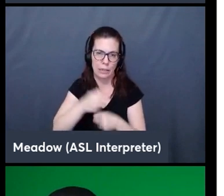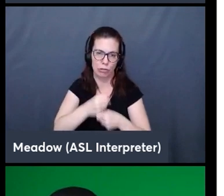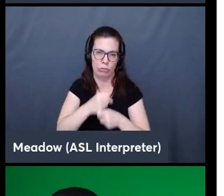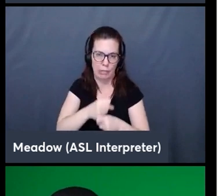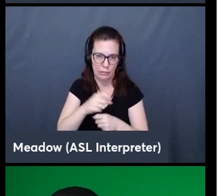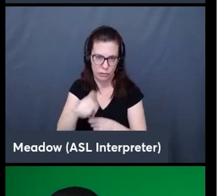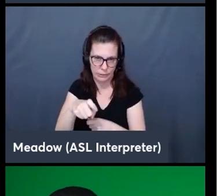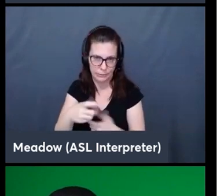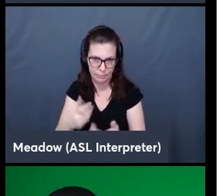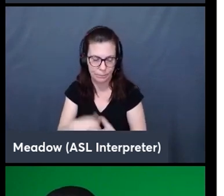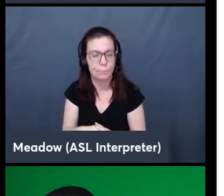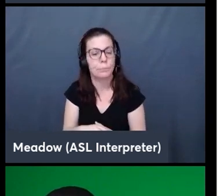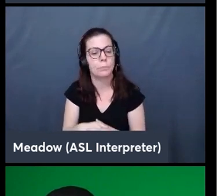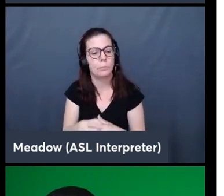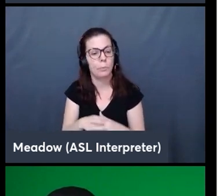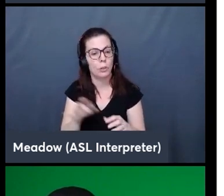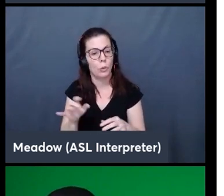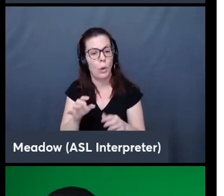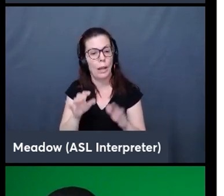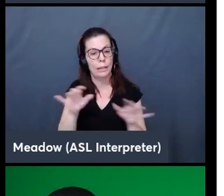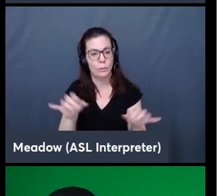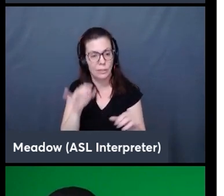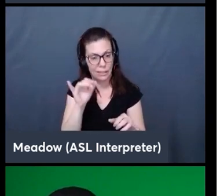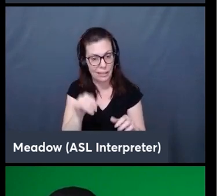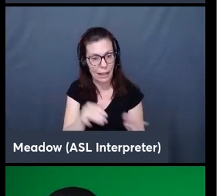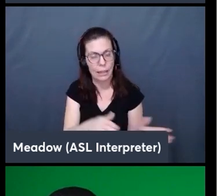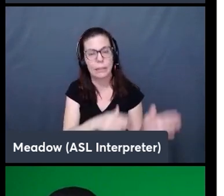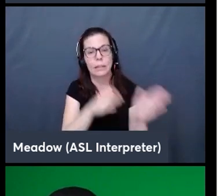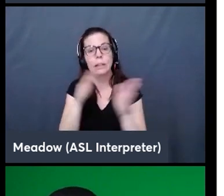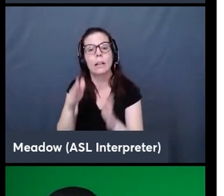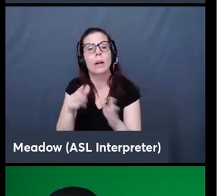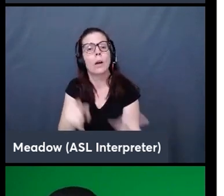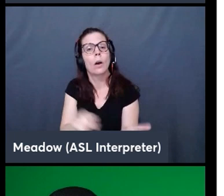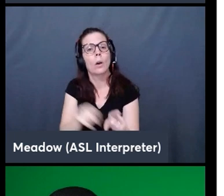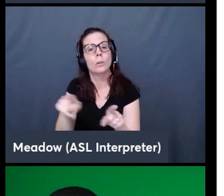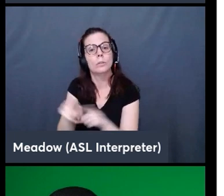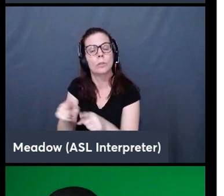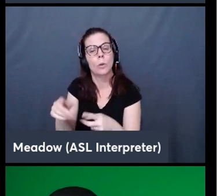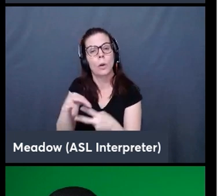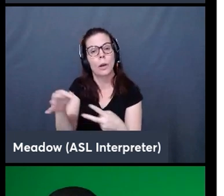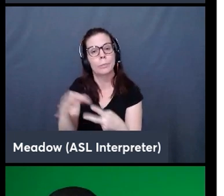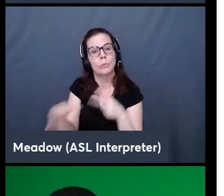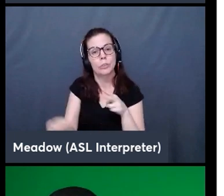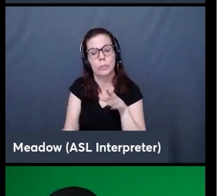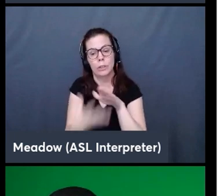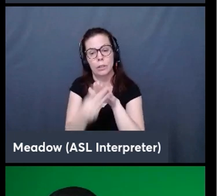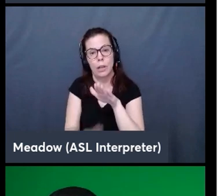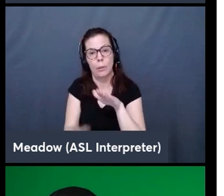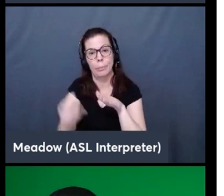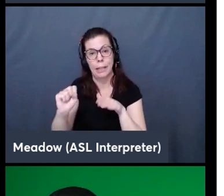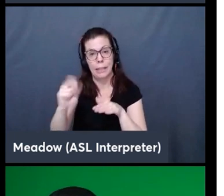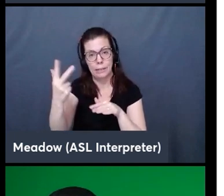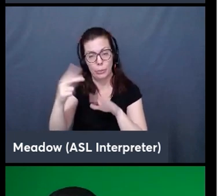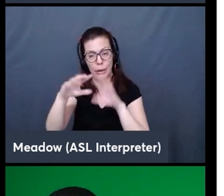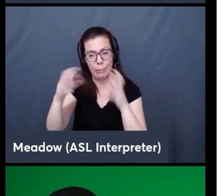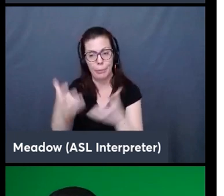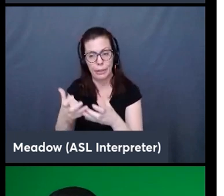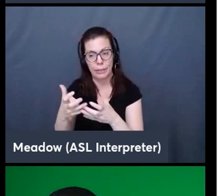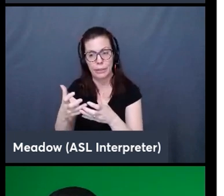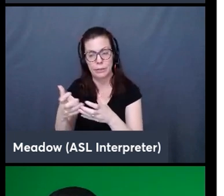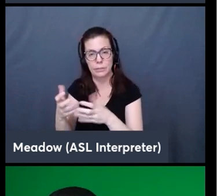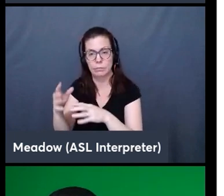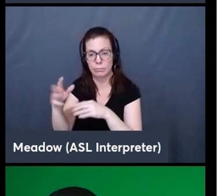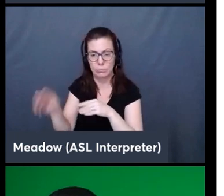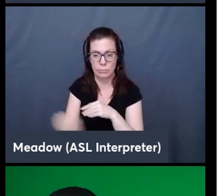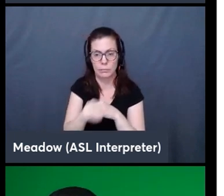I'll do that, and then we'll also have the option to copy the S3 buckets to a different